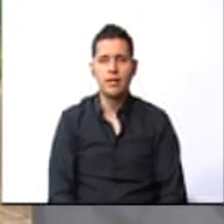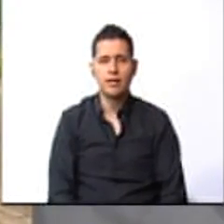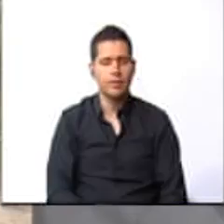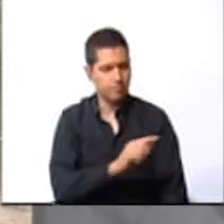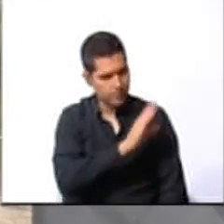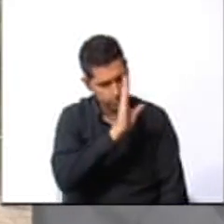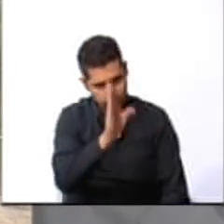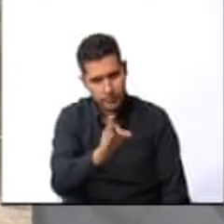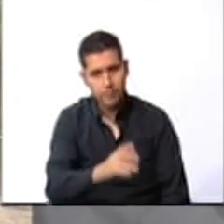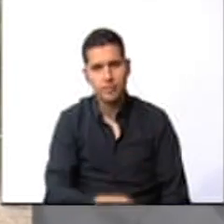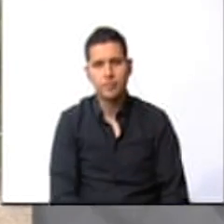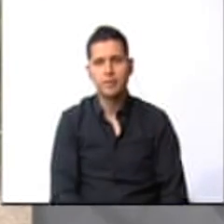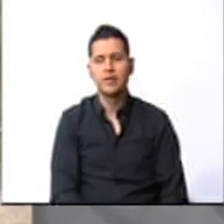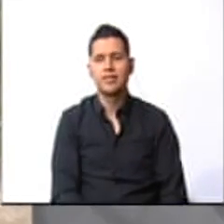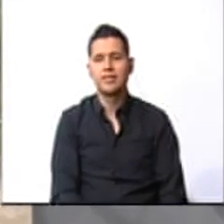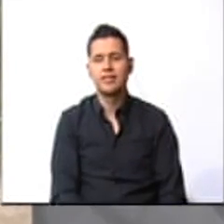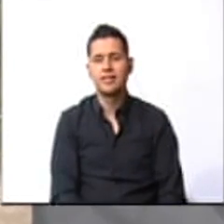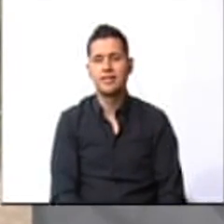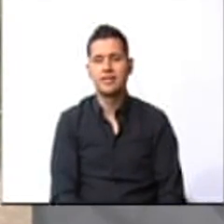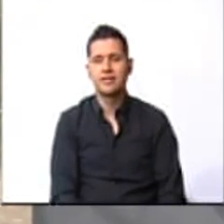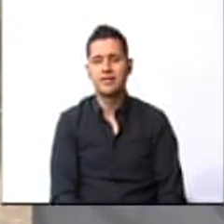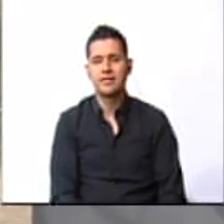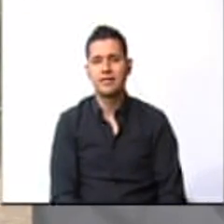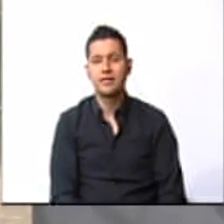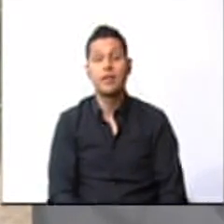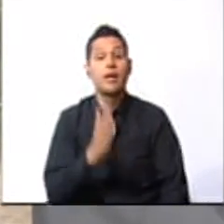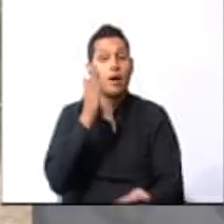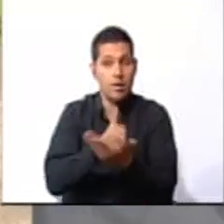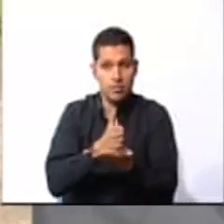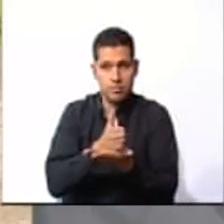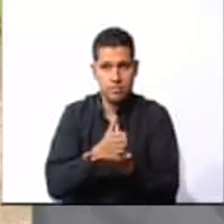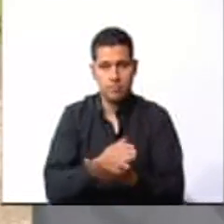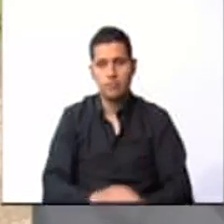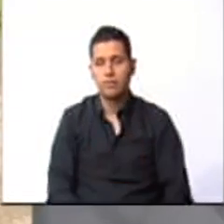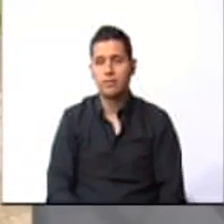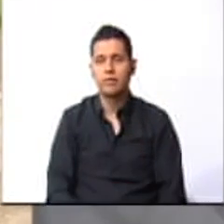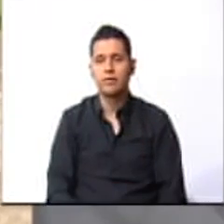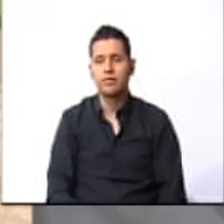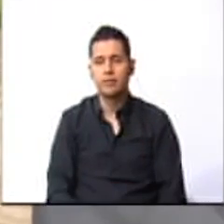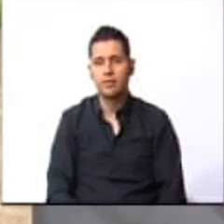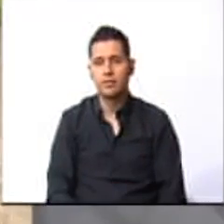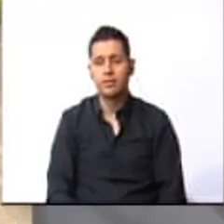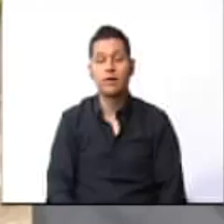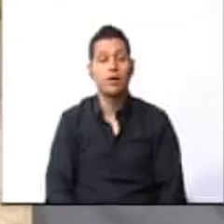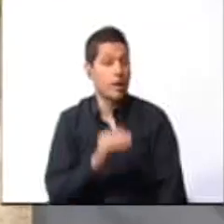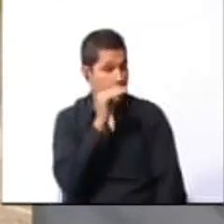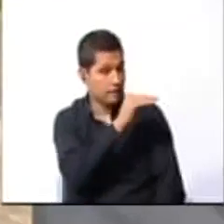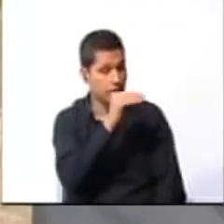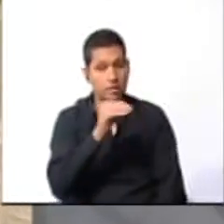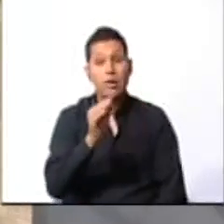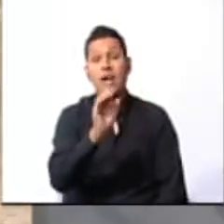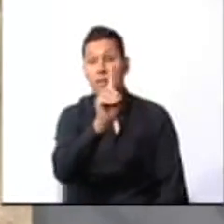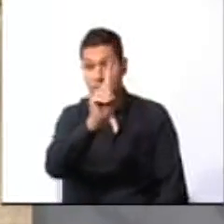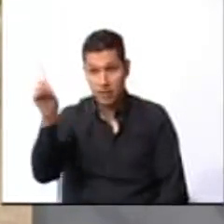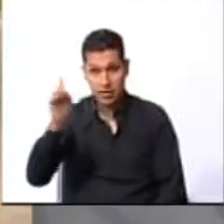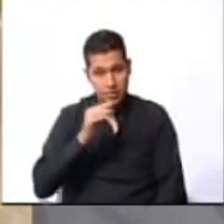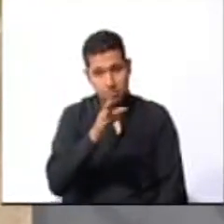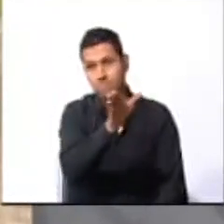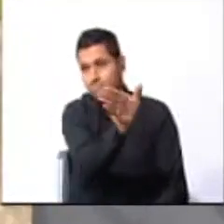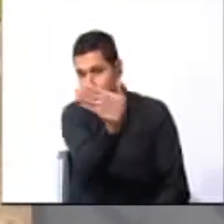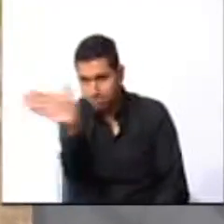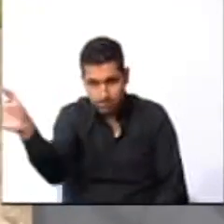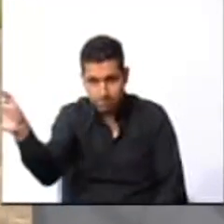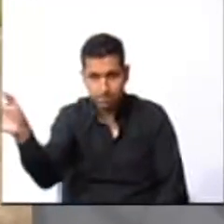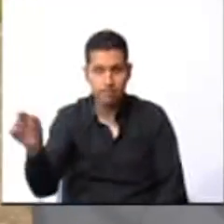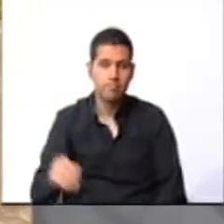Stop. Get right.